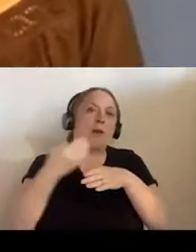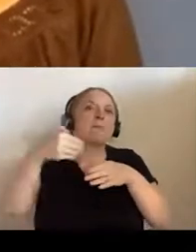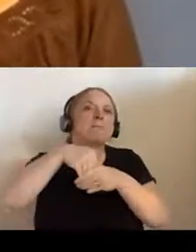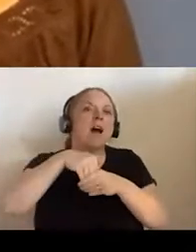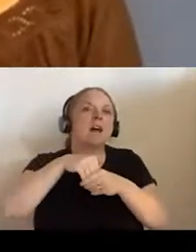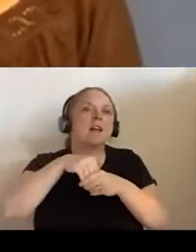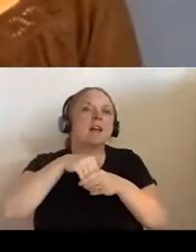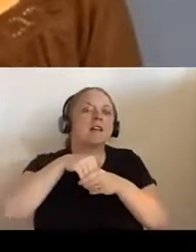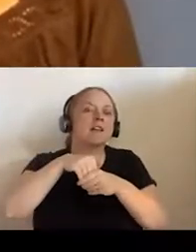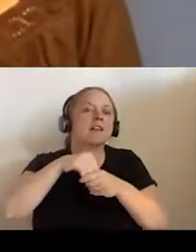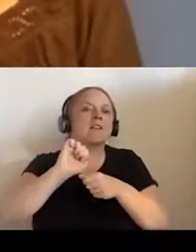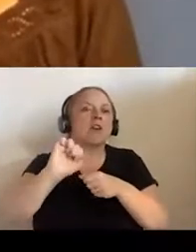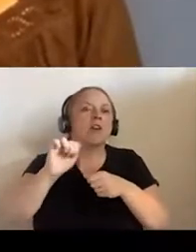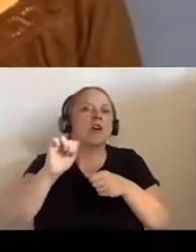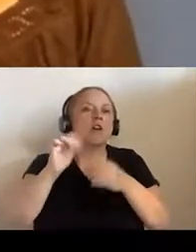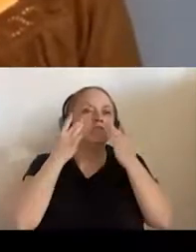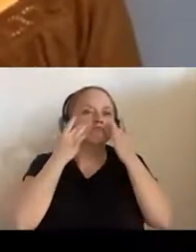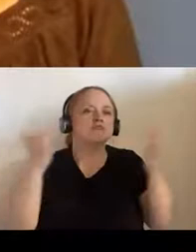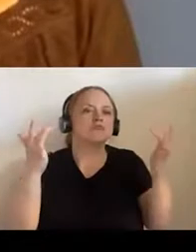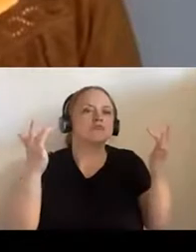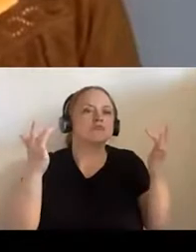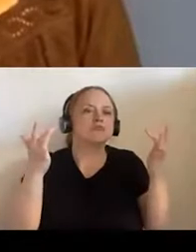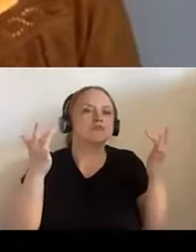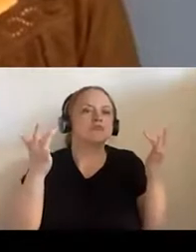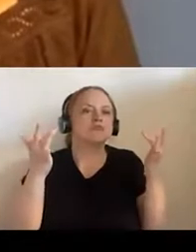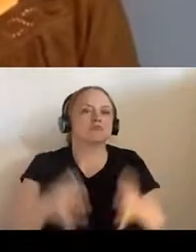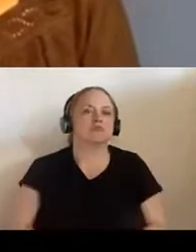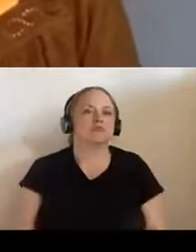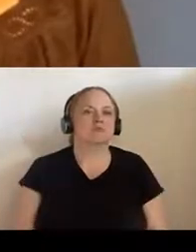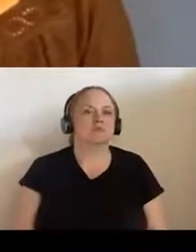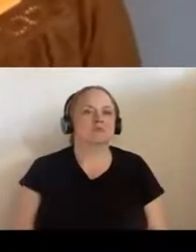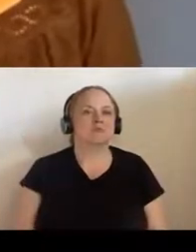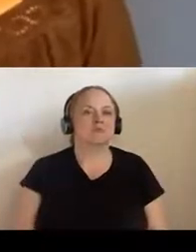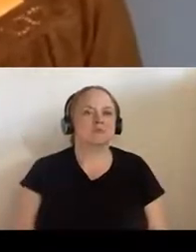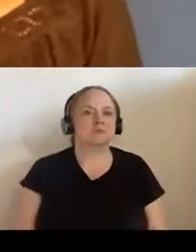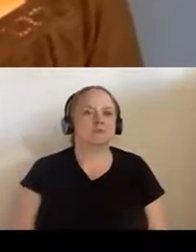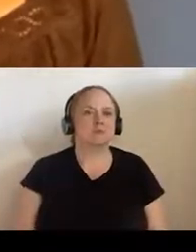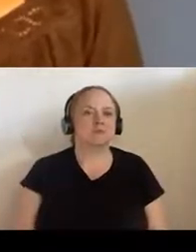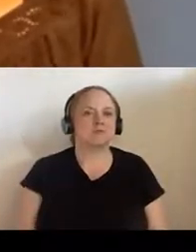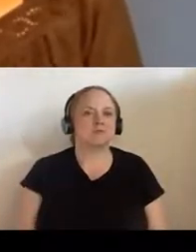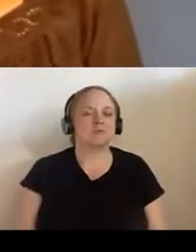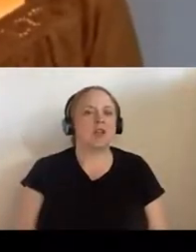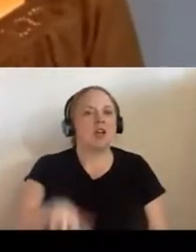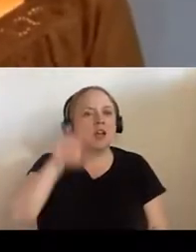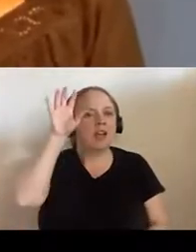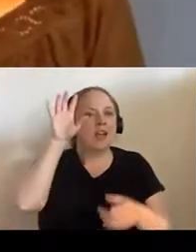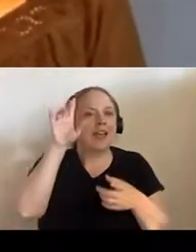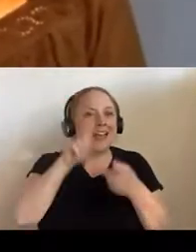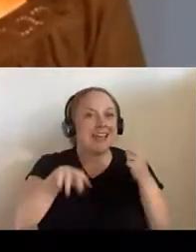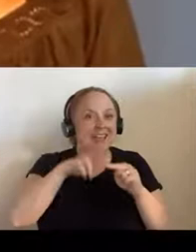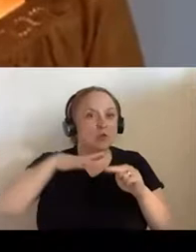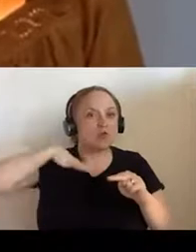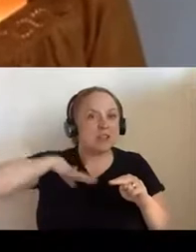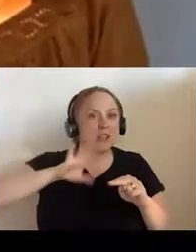Vlatko Horvat's and Tim Etchells' piece, Not Standing in Place. Please note that if you wish to ask any questions,